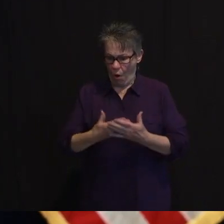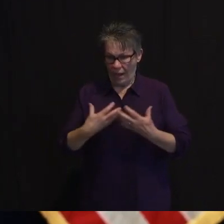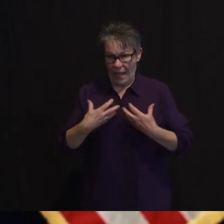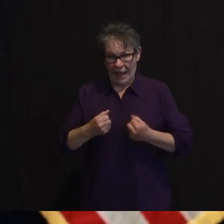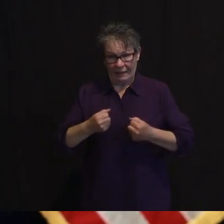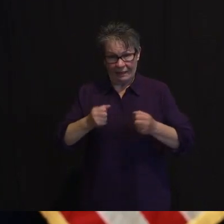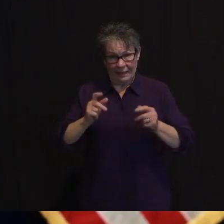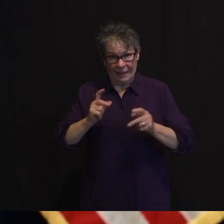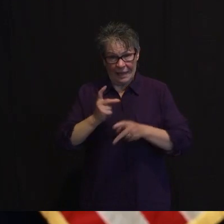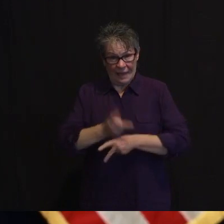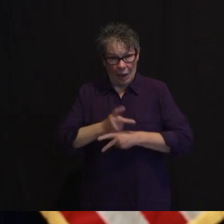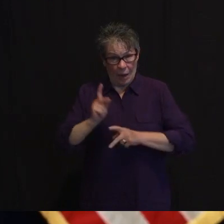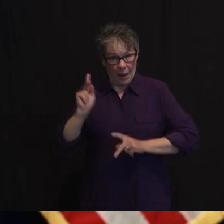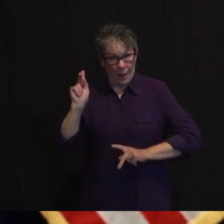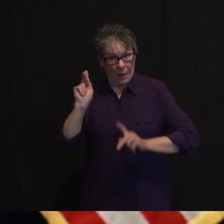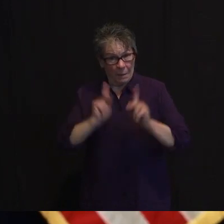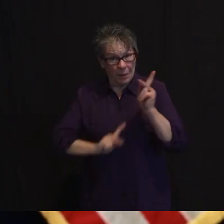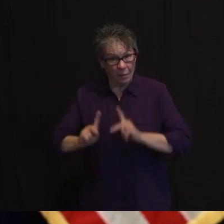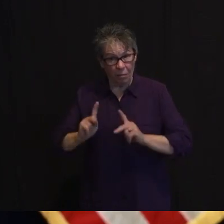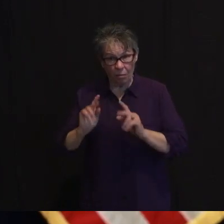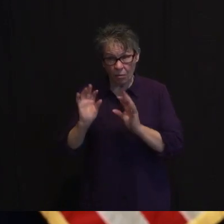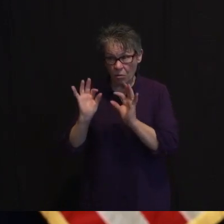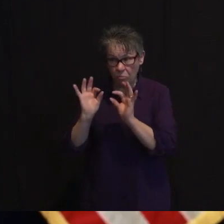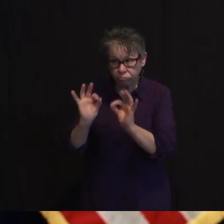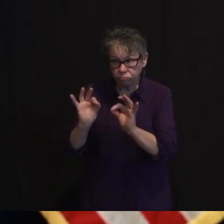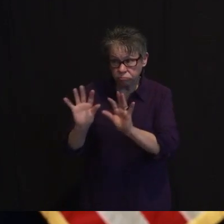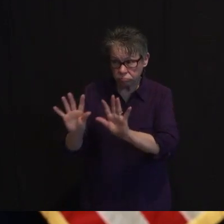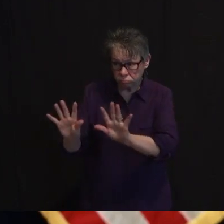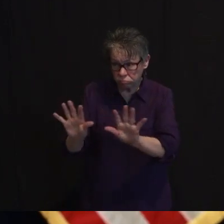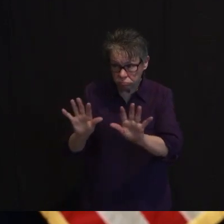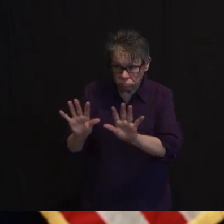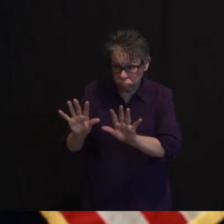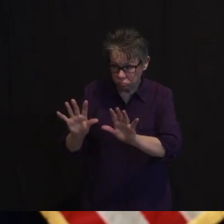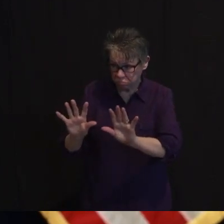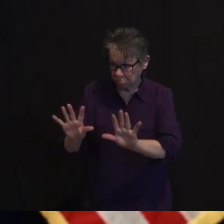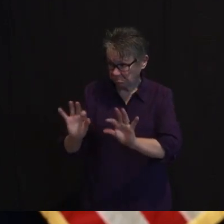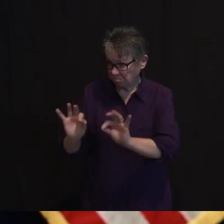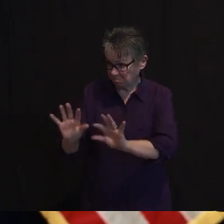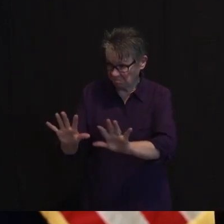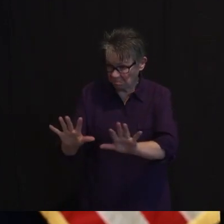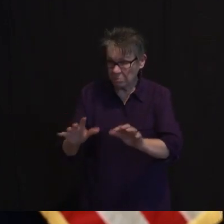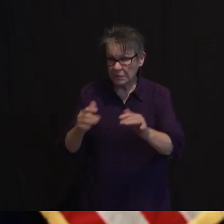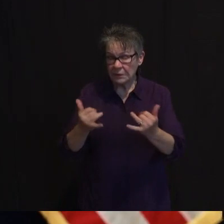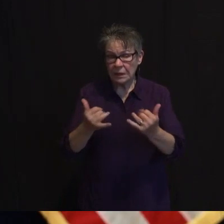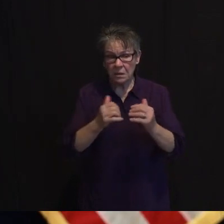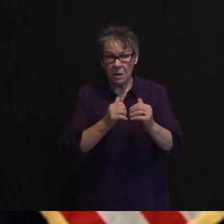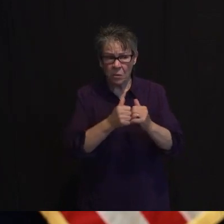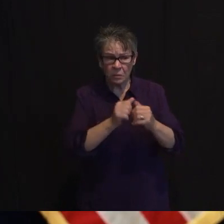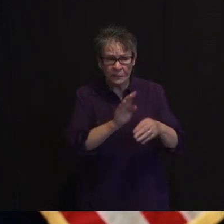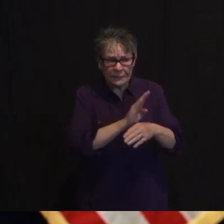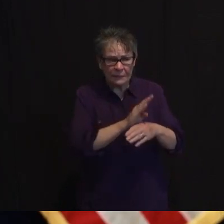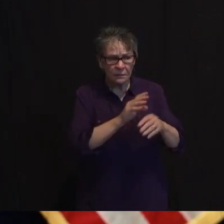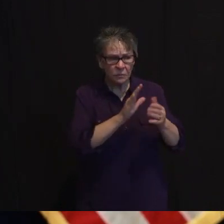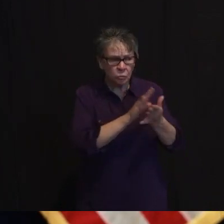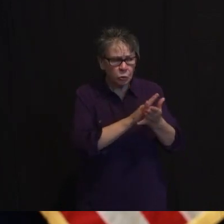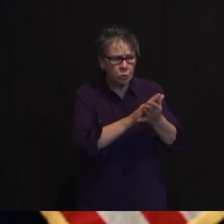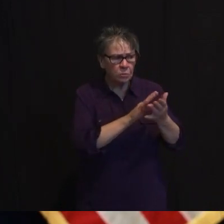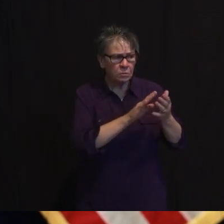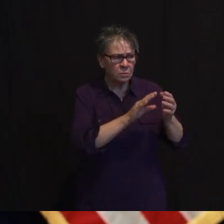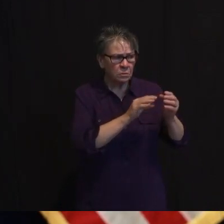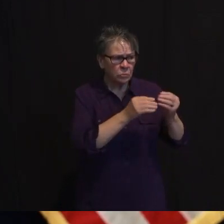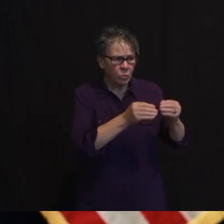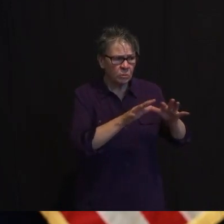that's the case. But I do know testing, rapid testing, the ability to be testing at much bigger scale with a quick feedback